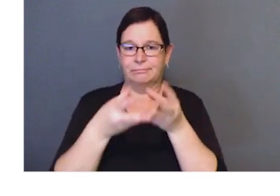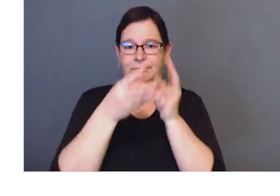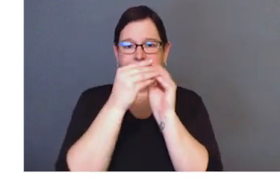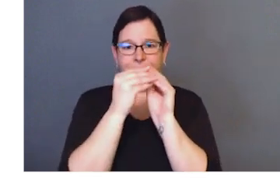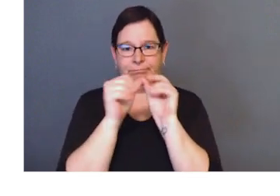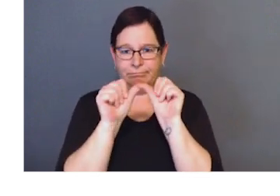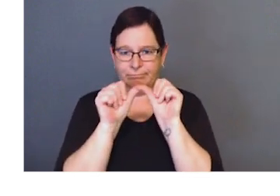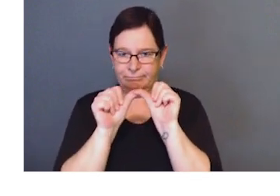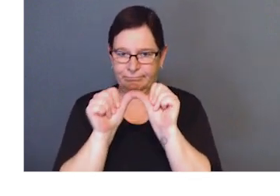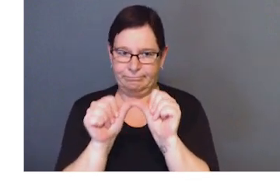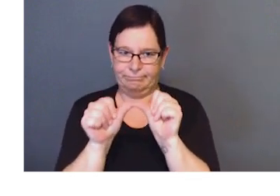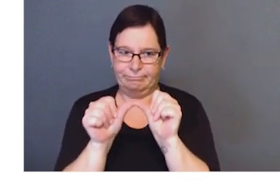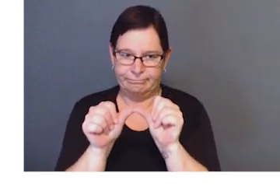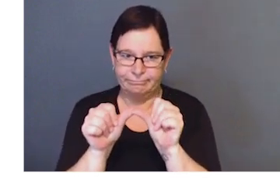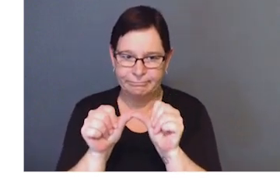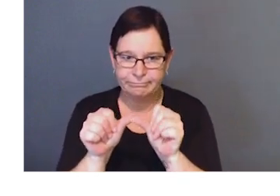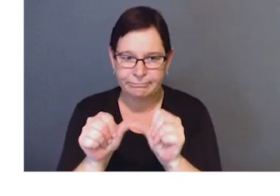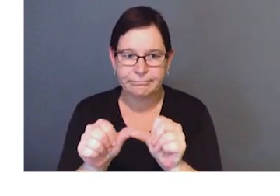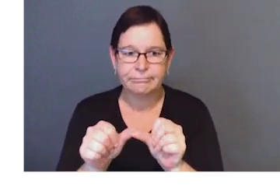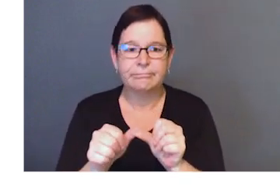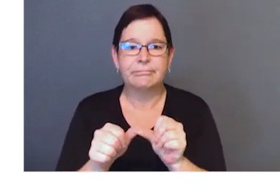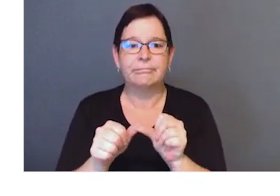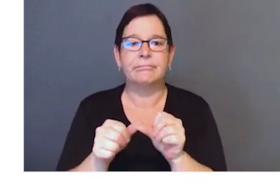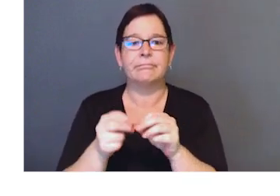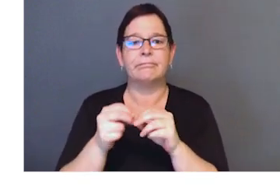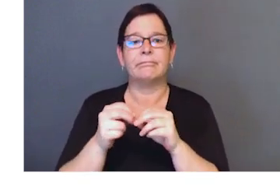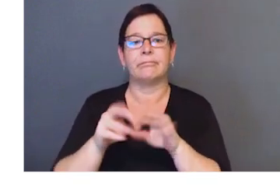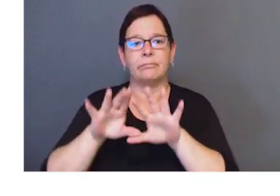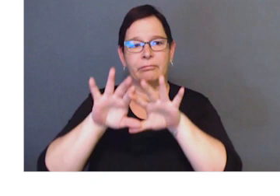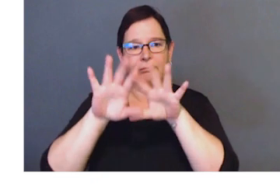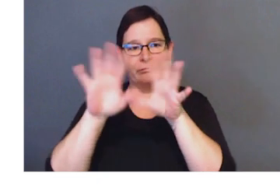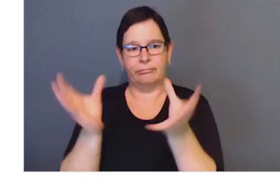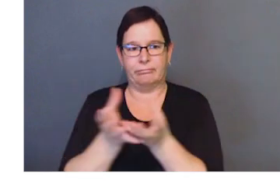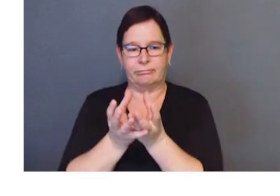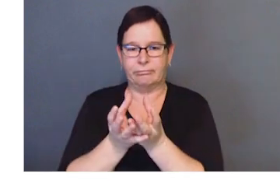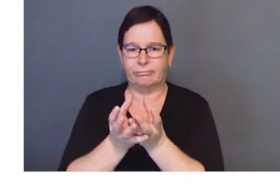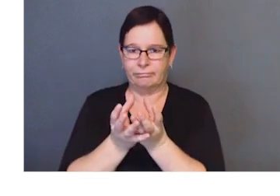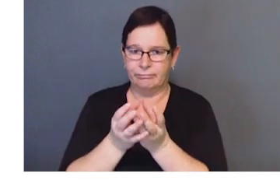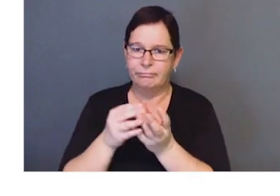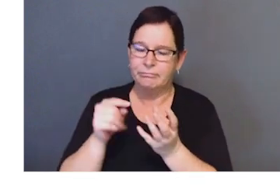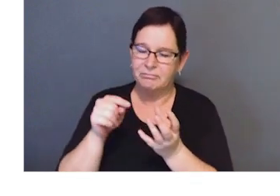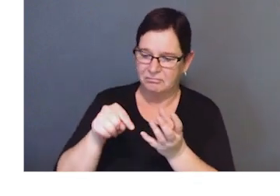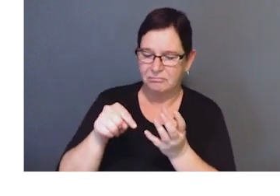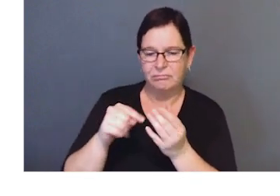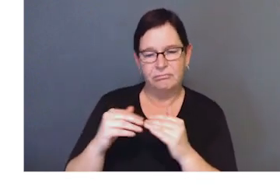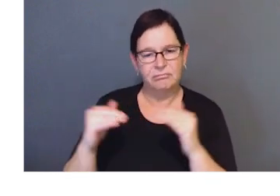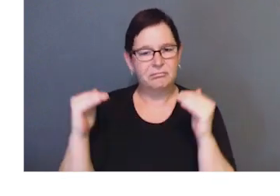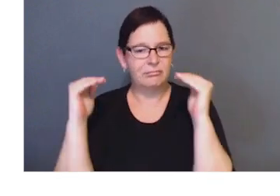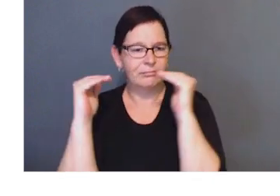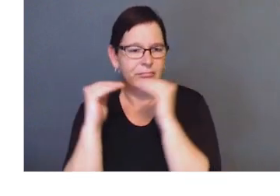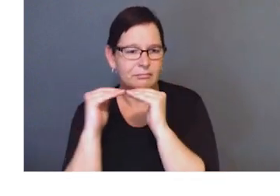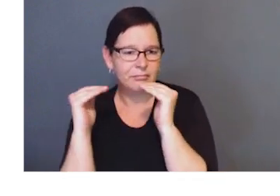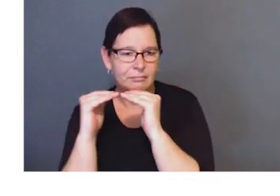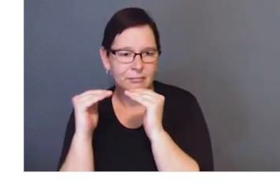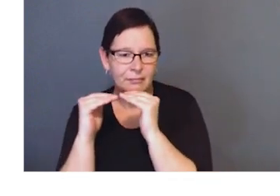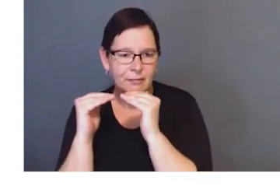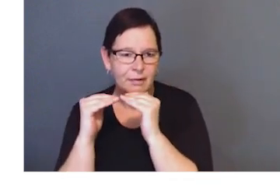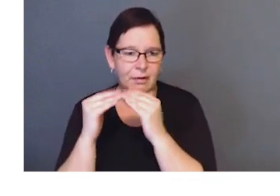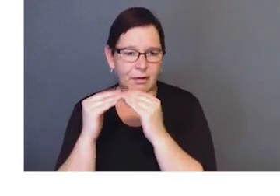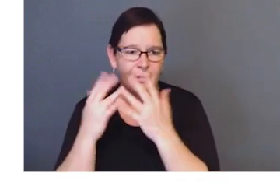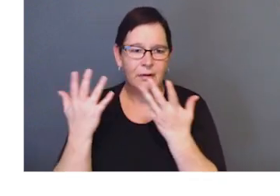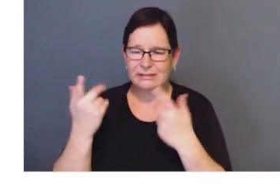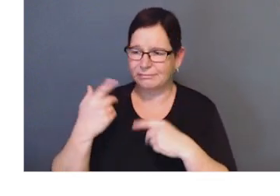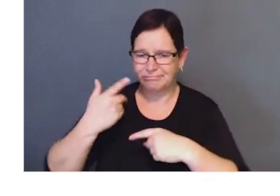impact that is equivalent to being unable or taking an inordinate amount of time